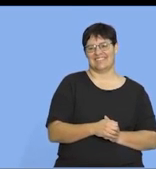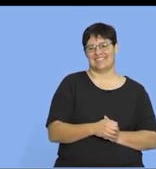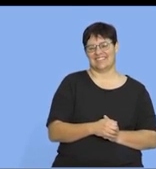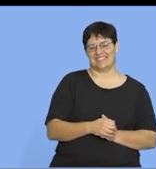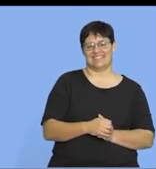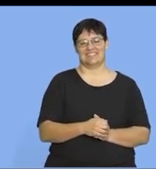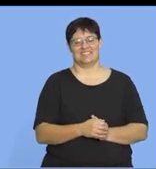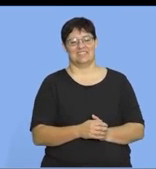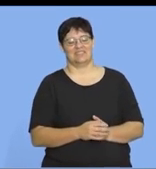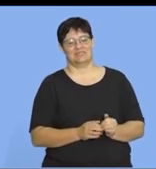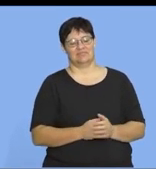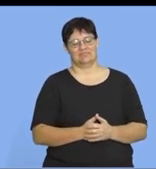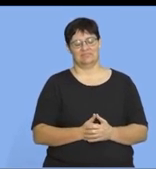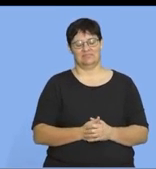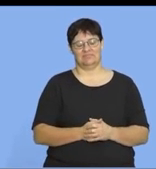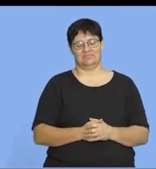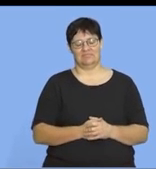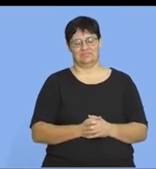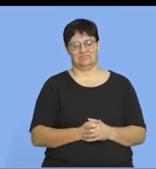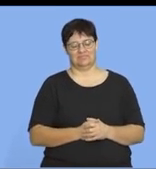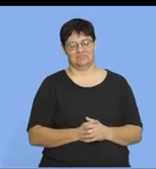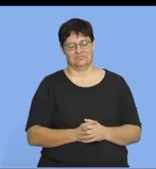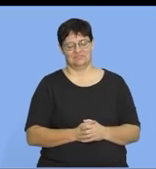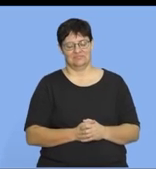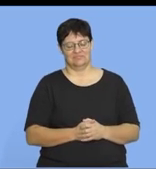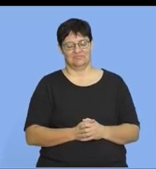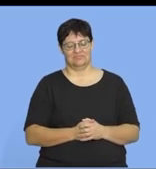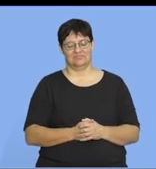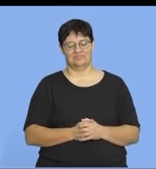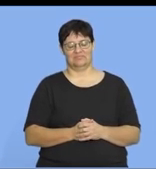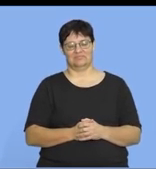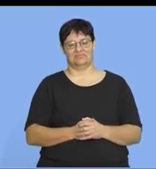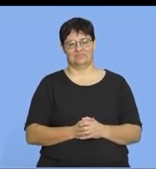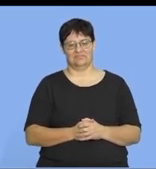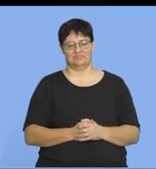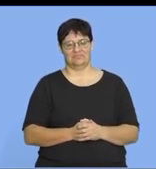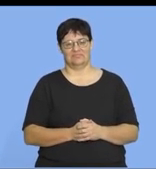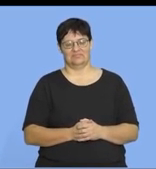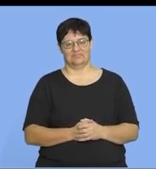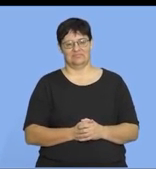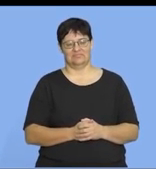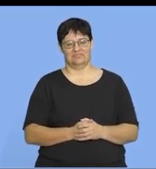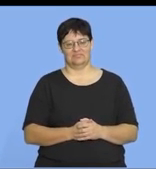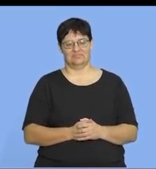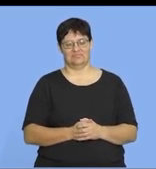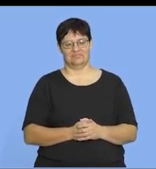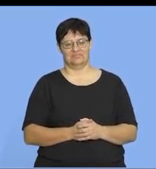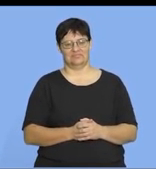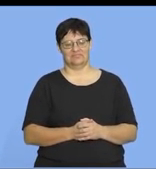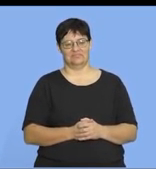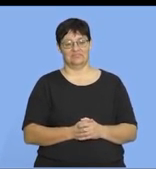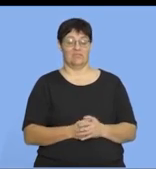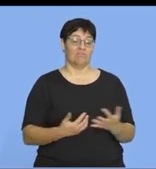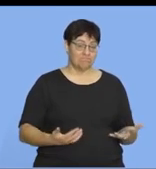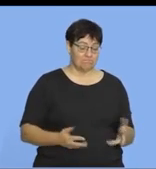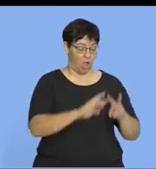Okay, cool. And you're just doing the... Yes, the radius of the Earth. Cool. You ready? Yep. And 3, 2,